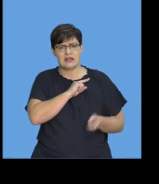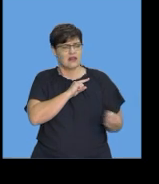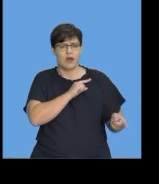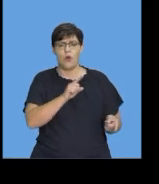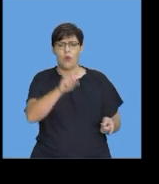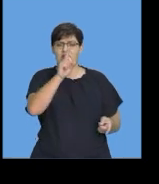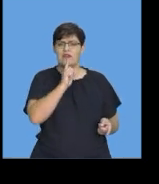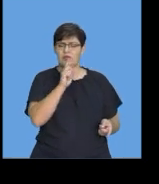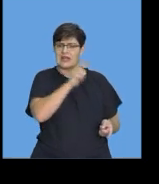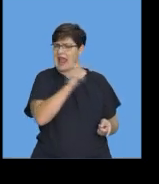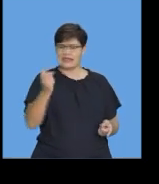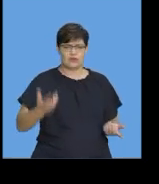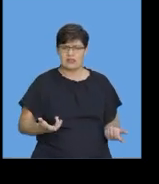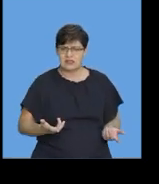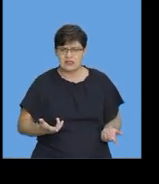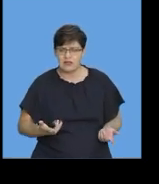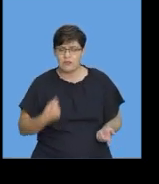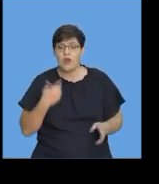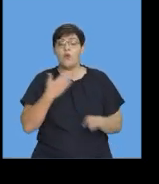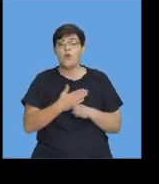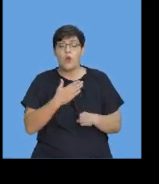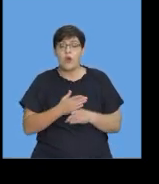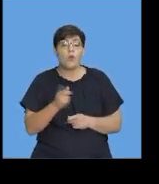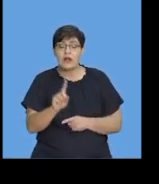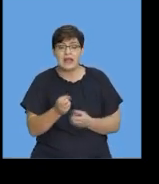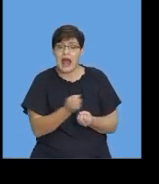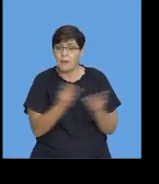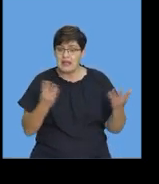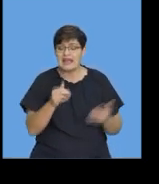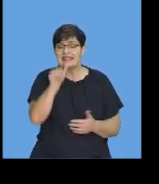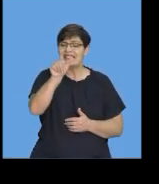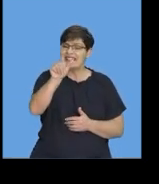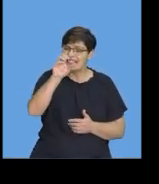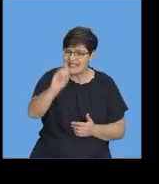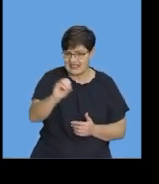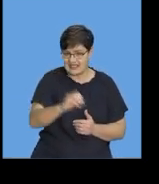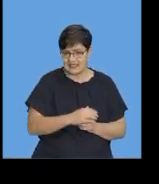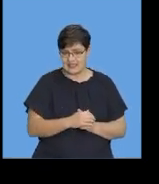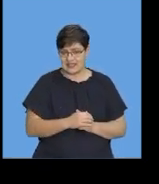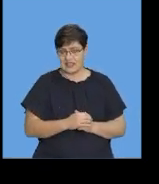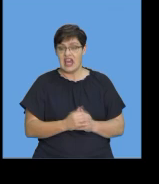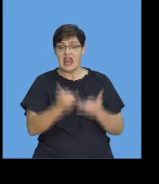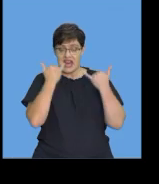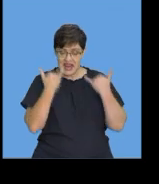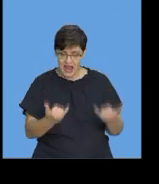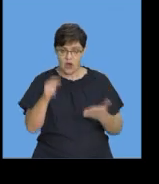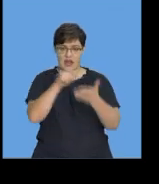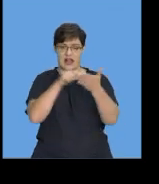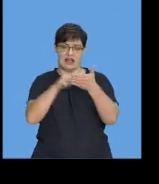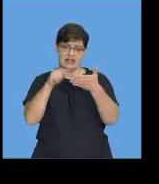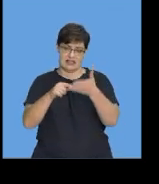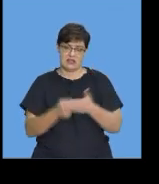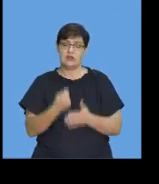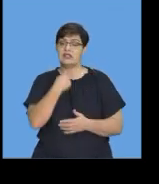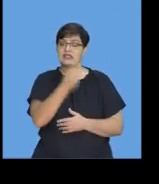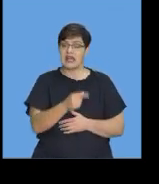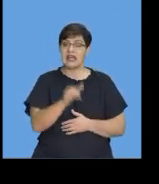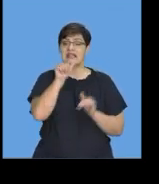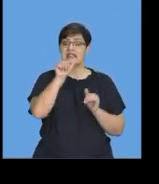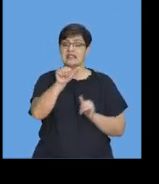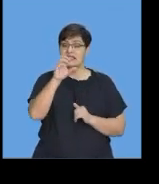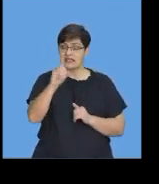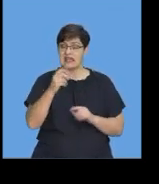1,800 units. You're only working with 60 units. Therefore, now you take out your calculator and you say 60